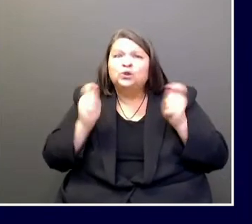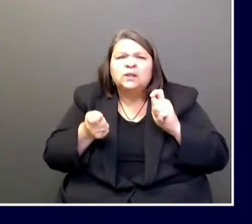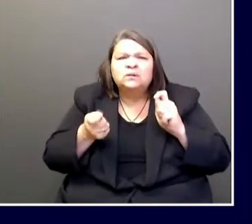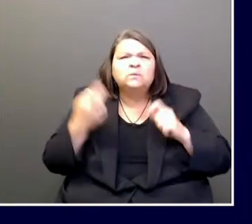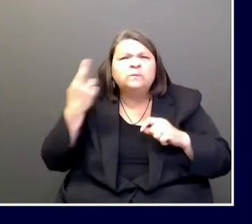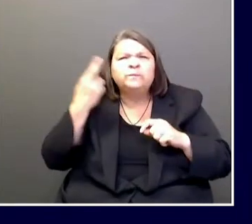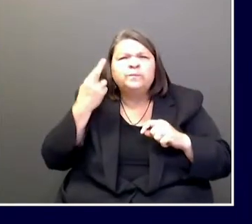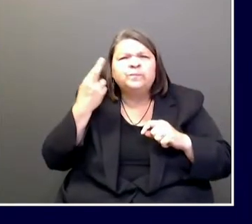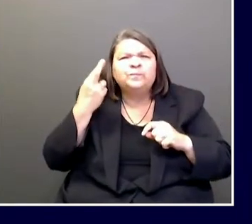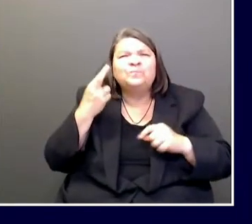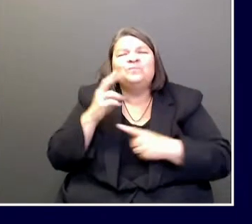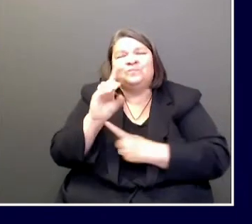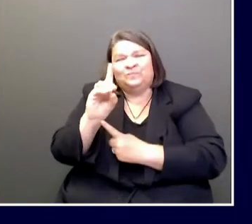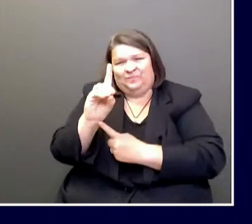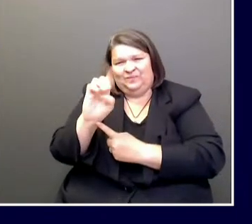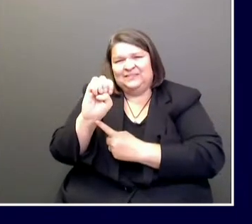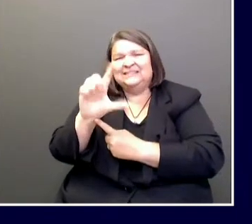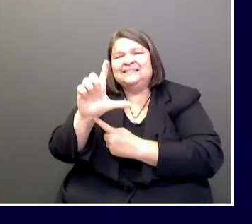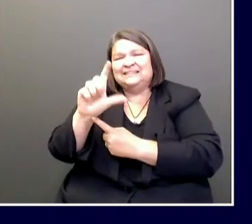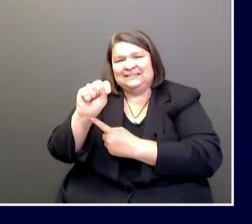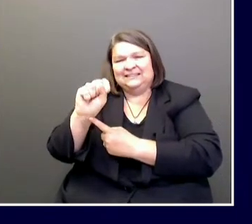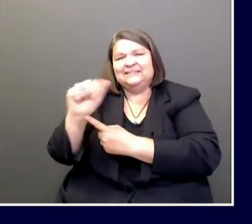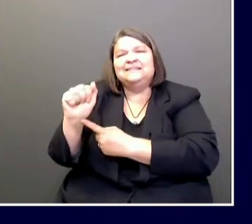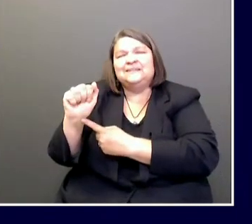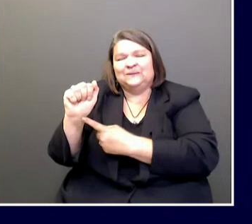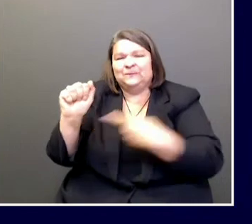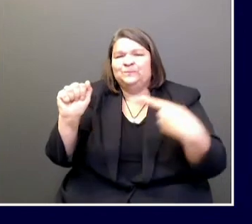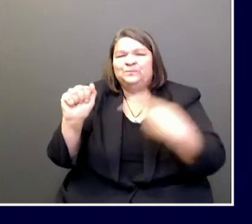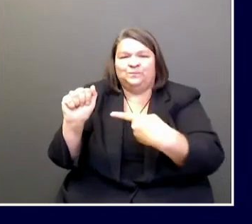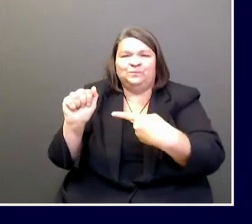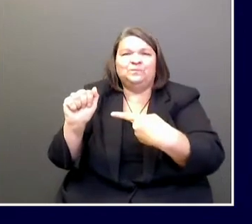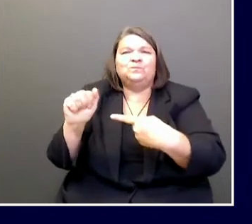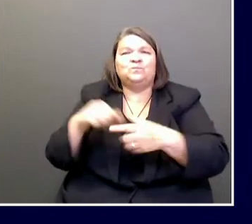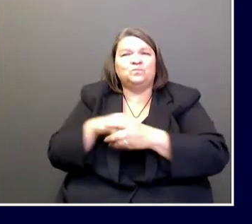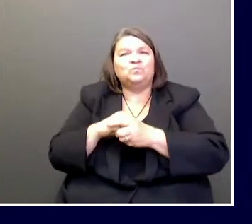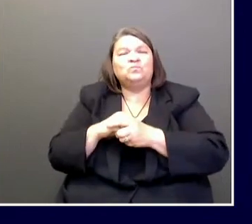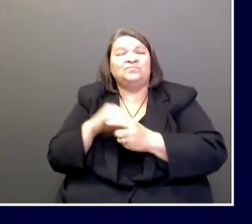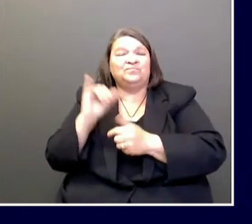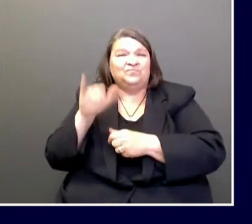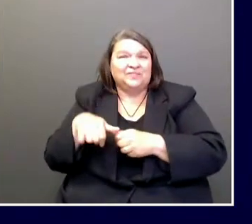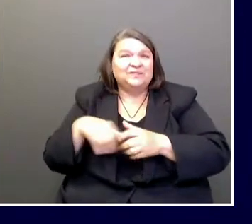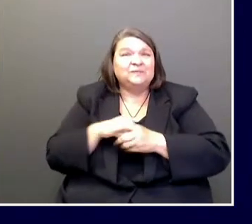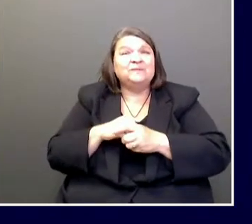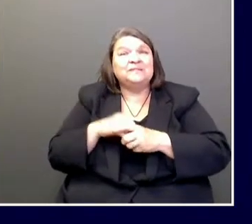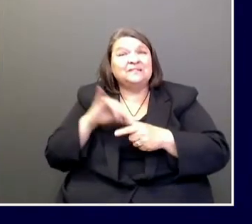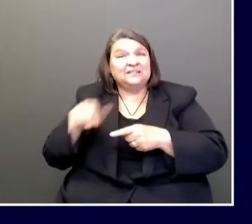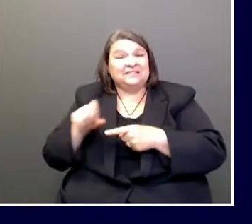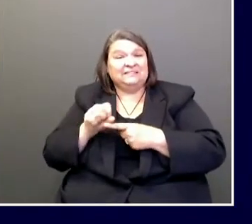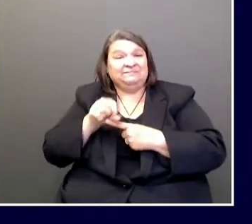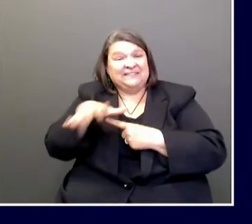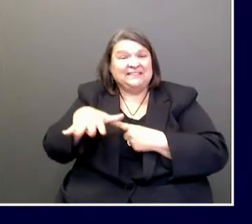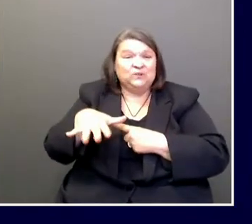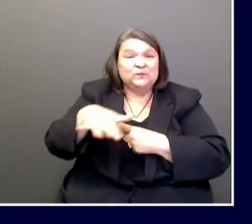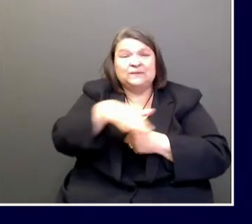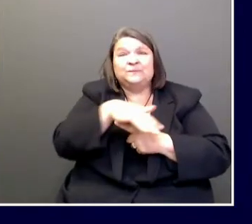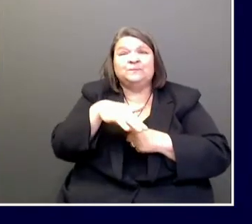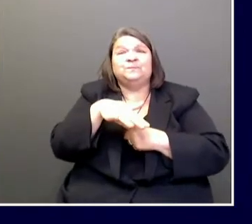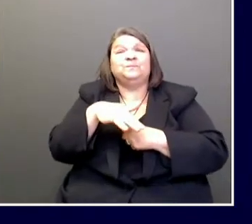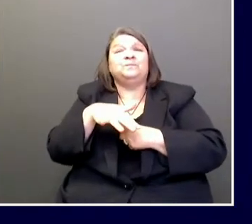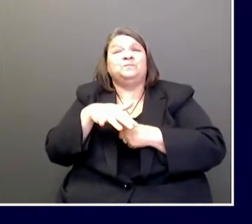of the virus. Based on what we know today, the Delta variant is more wily and more